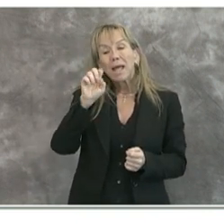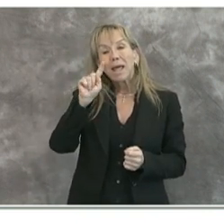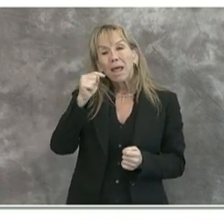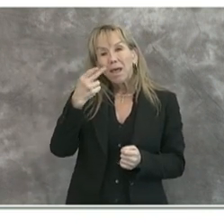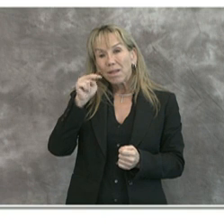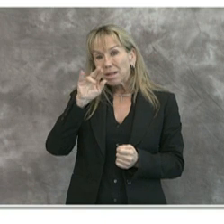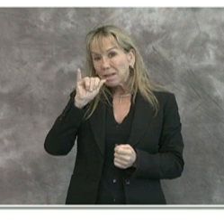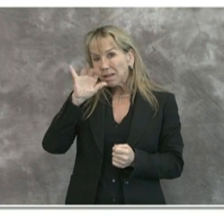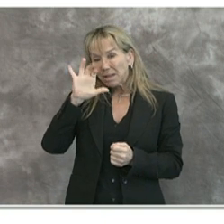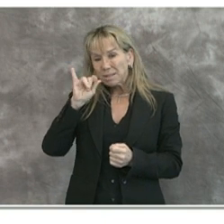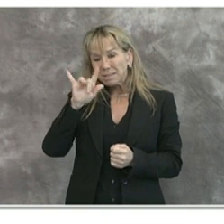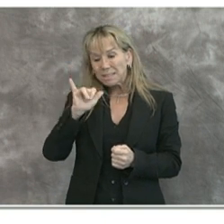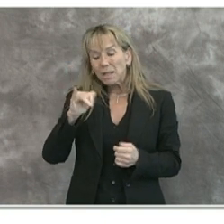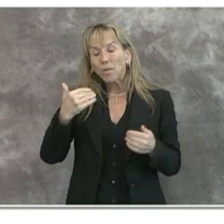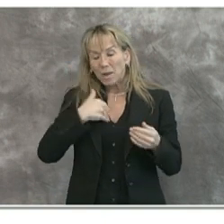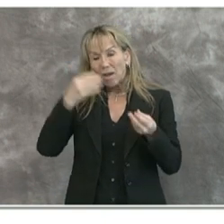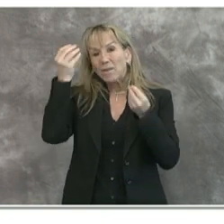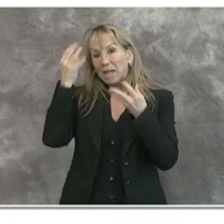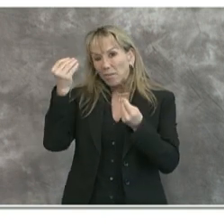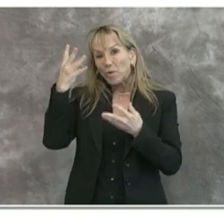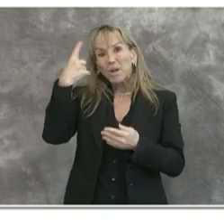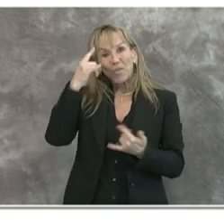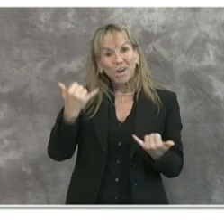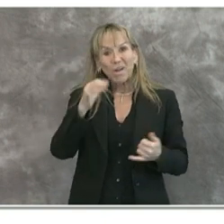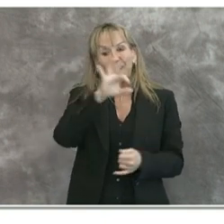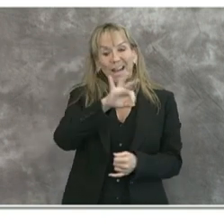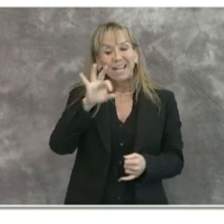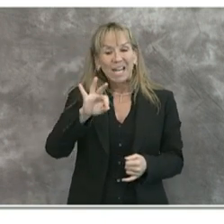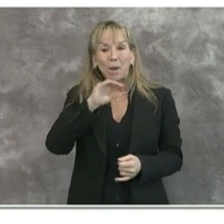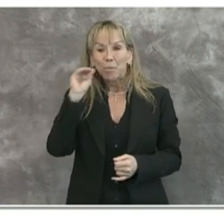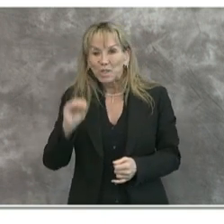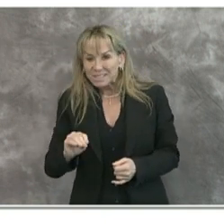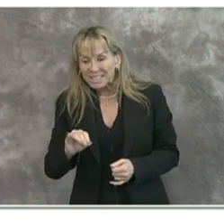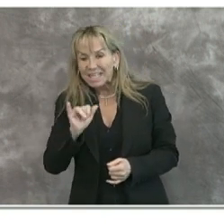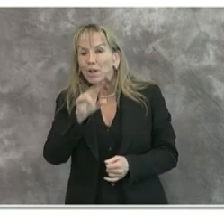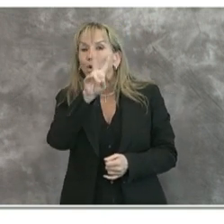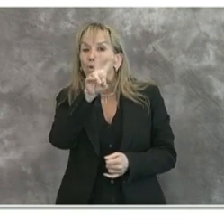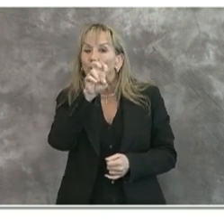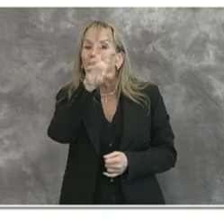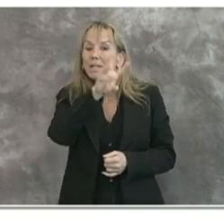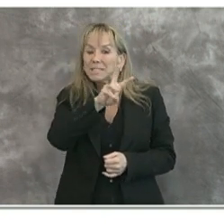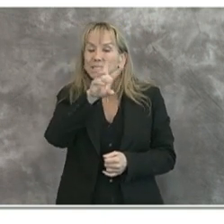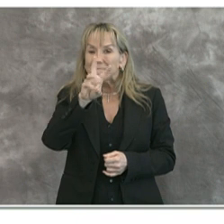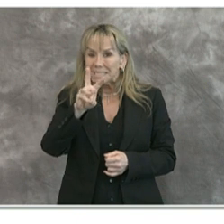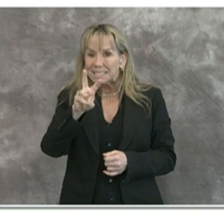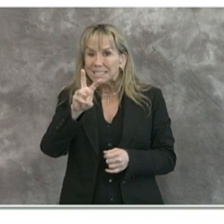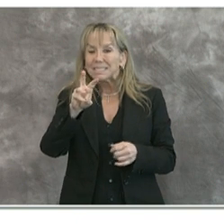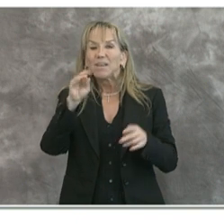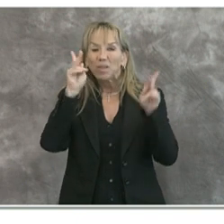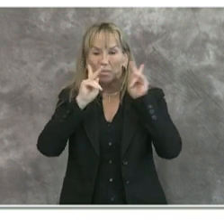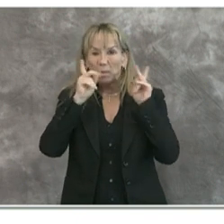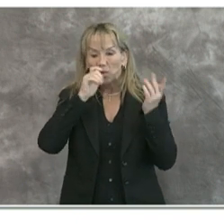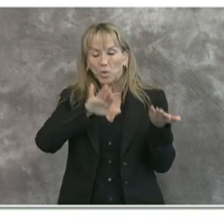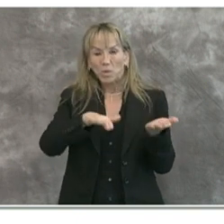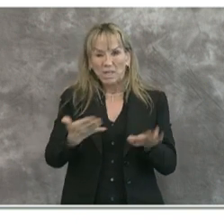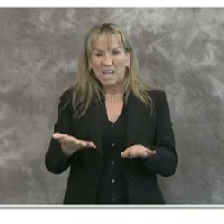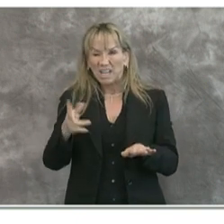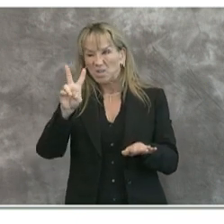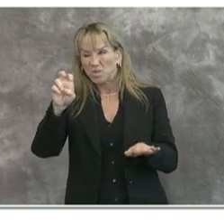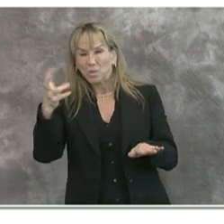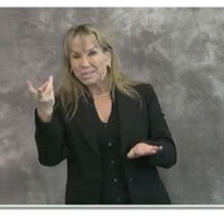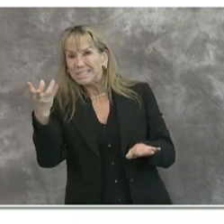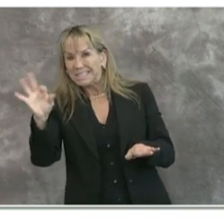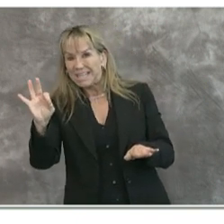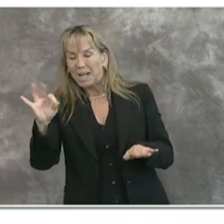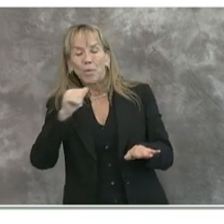deaths, we have data for 99%, which is 266 of the 269 total number of deaths, which